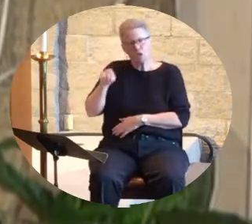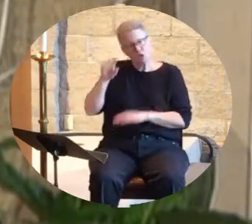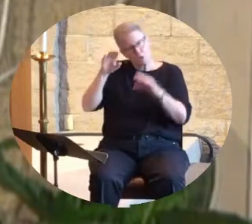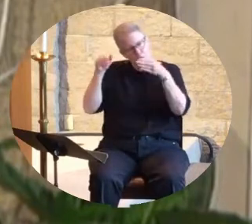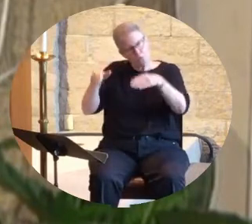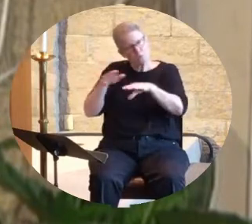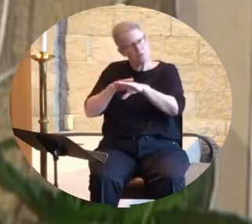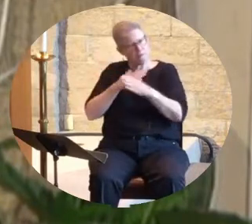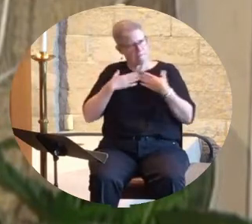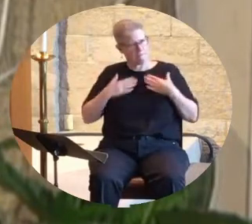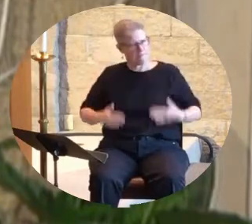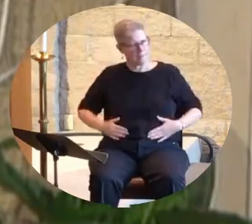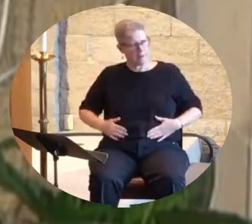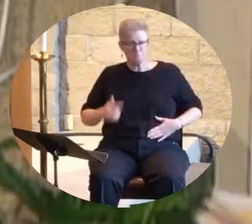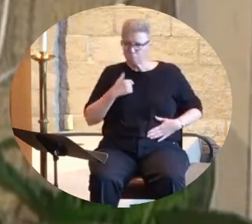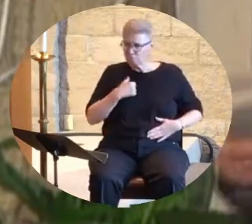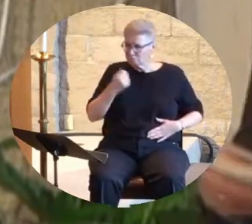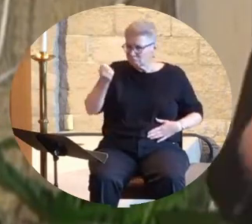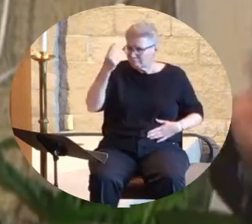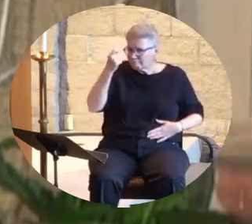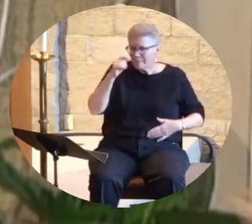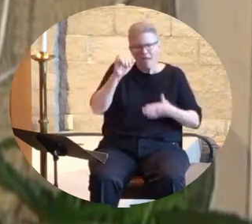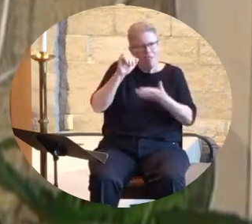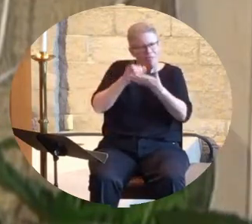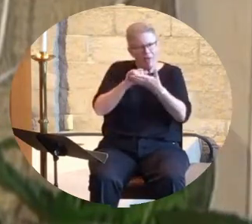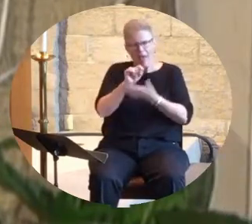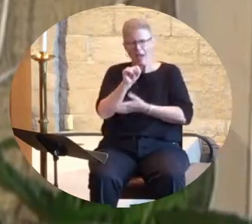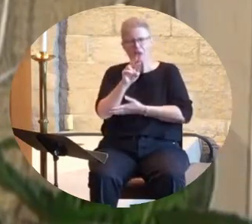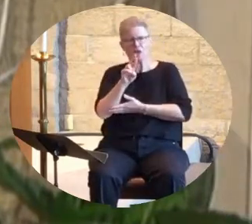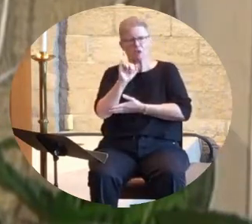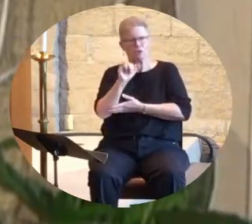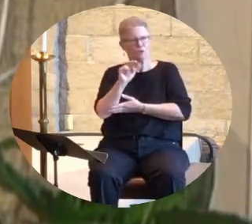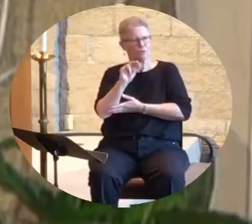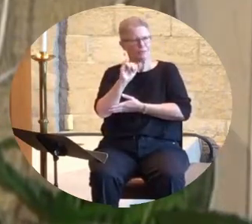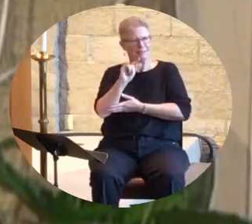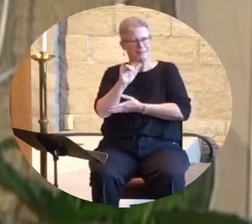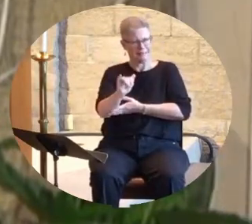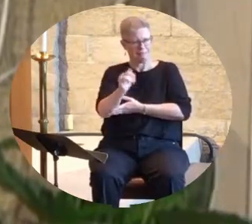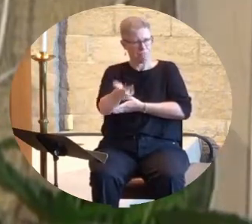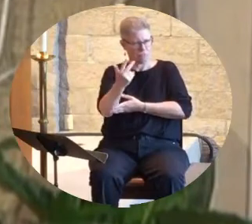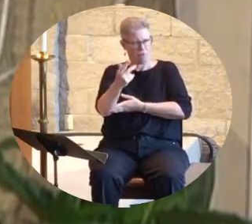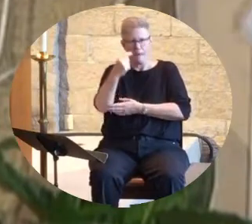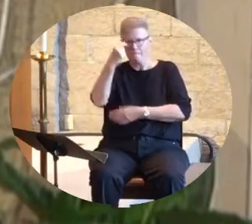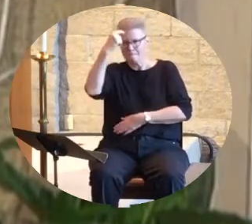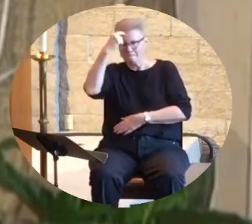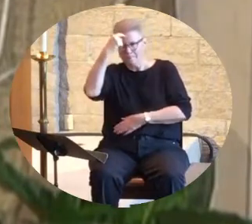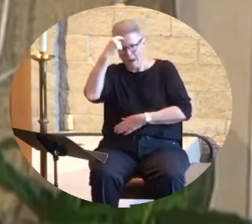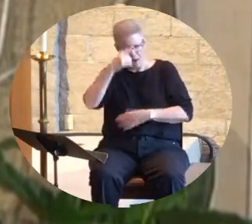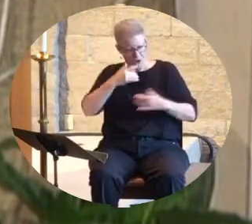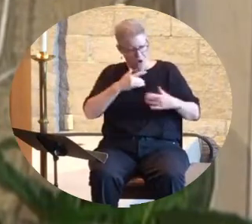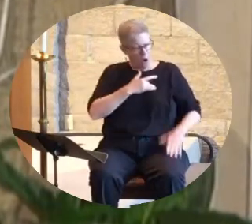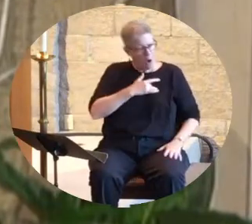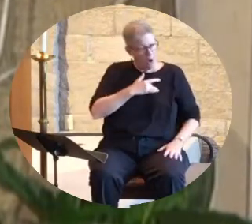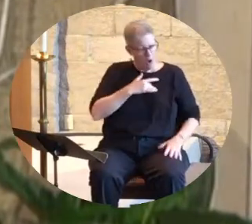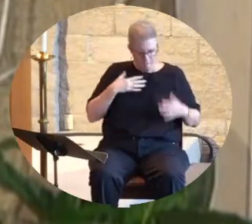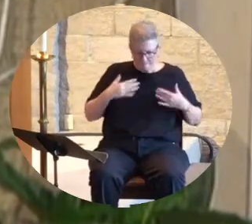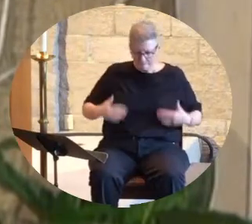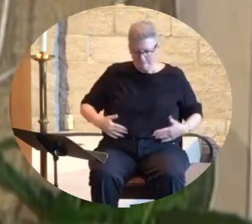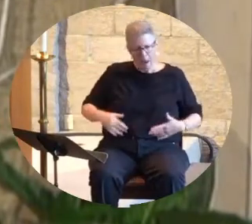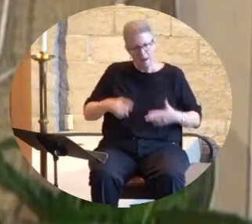I understand that trinity, all of these powers and where they fall within that mind and that heart and that